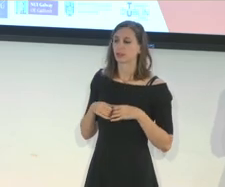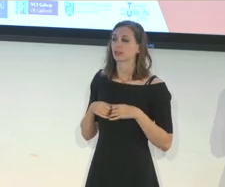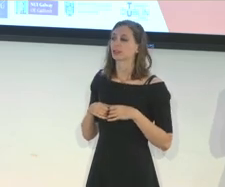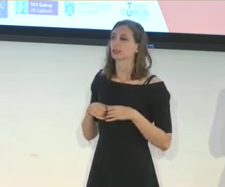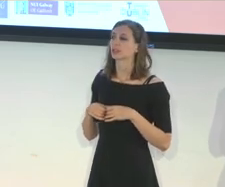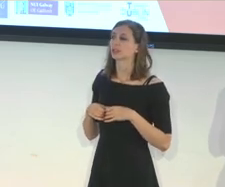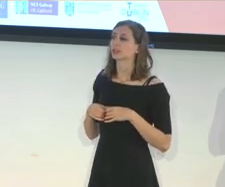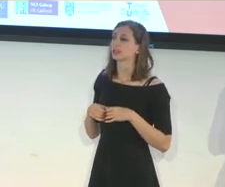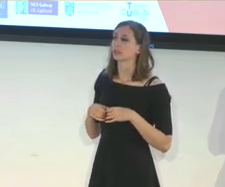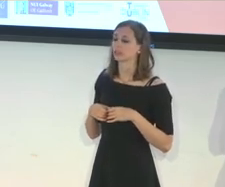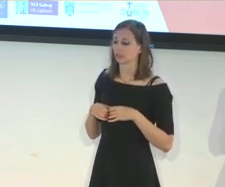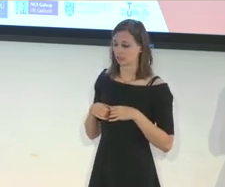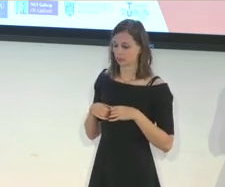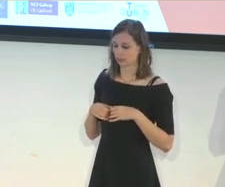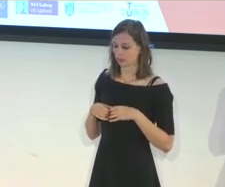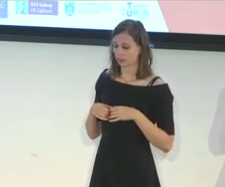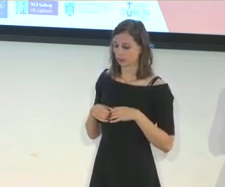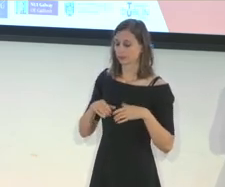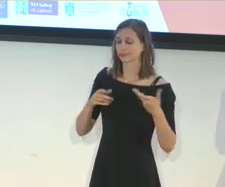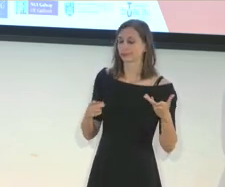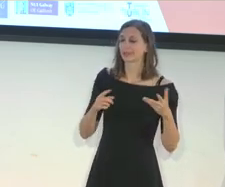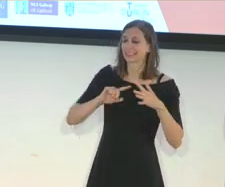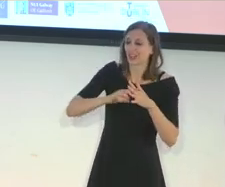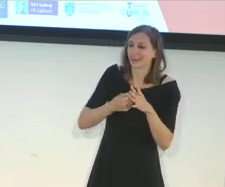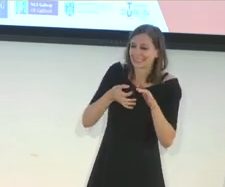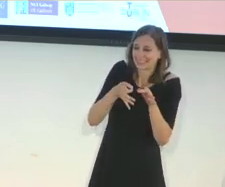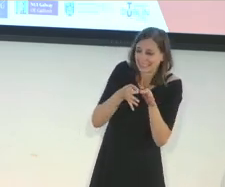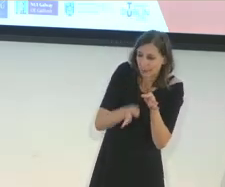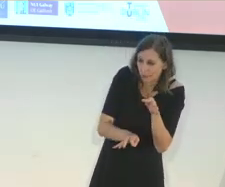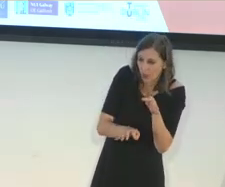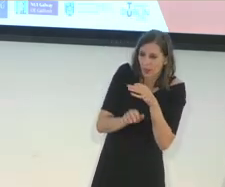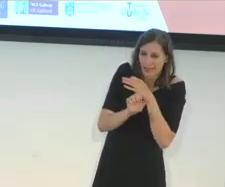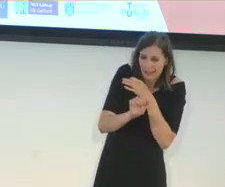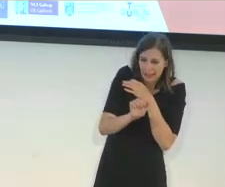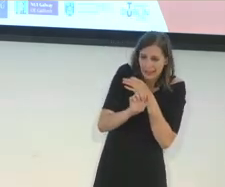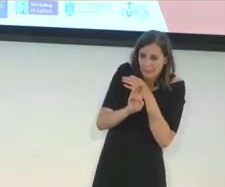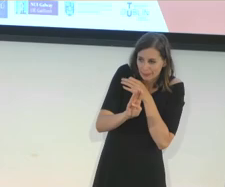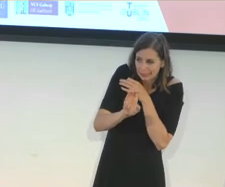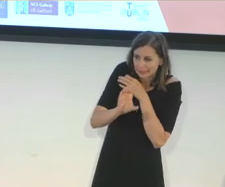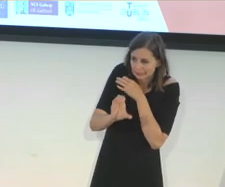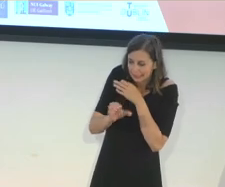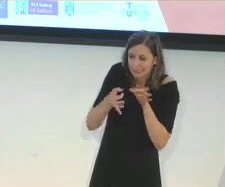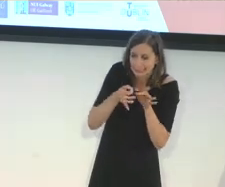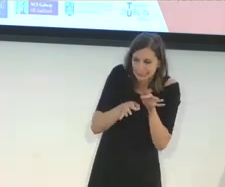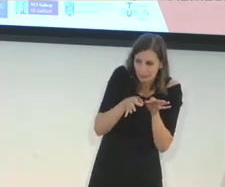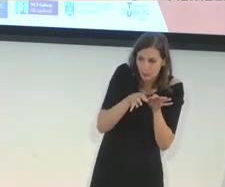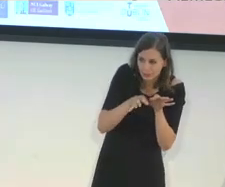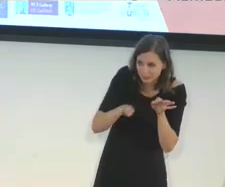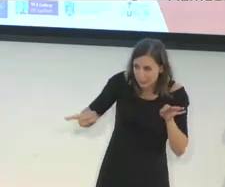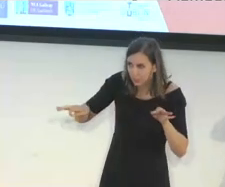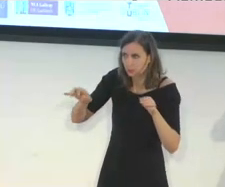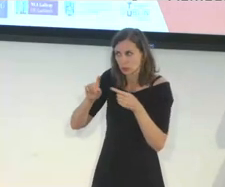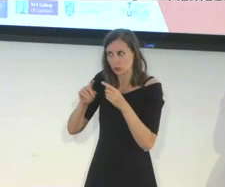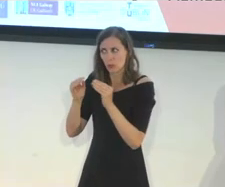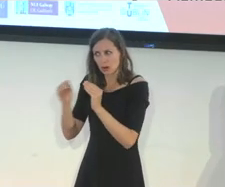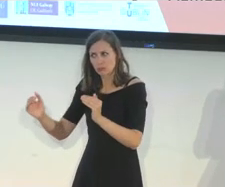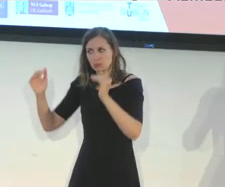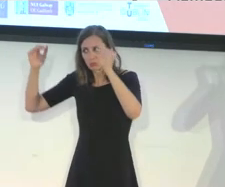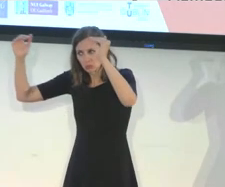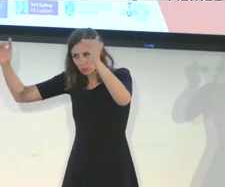we went from alphabets and digits to sentences in the wild. So initially,